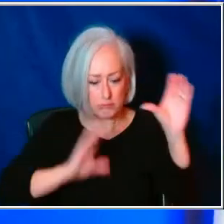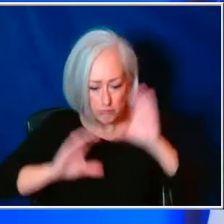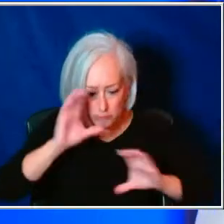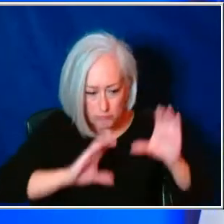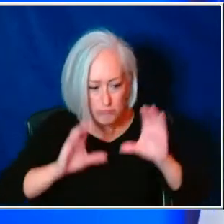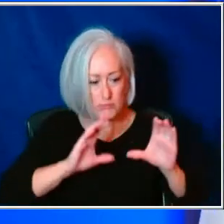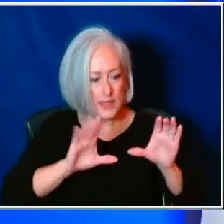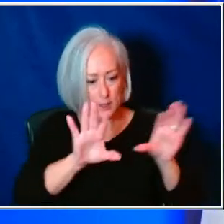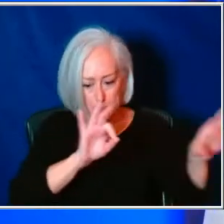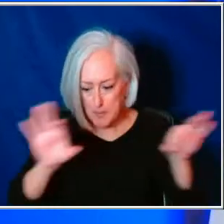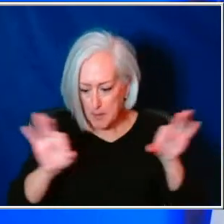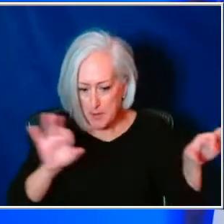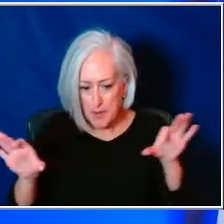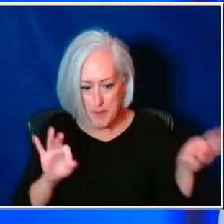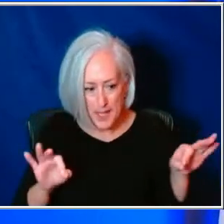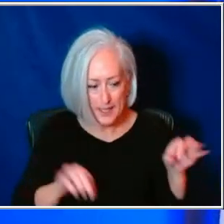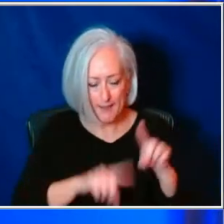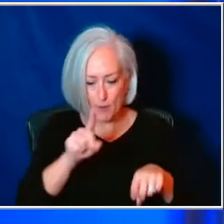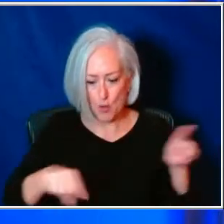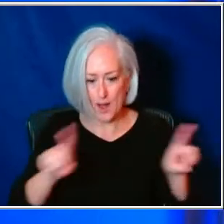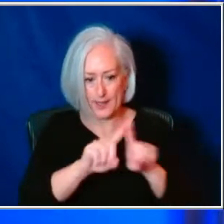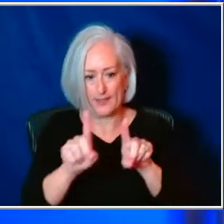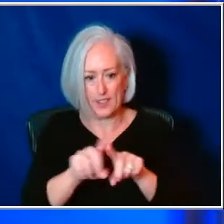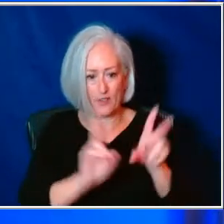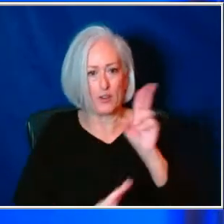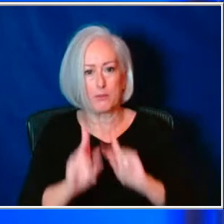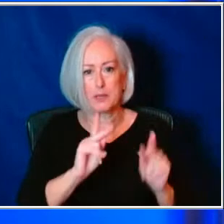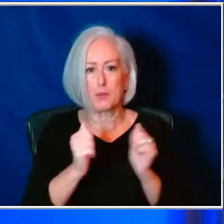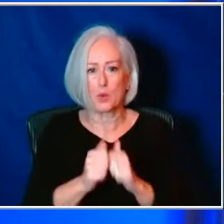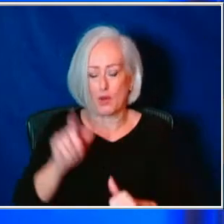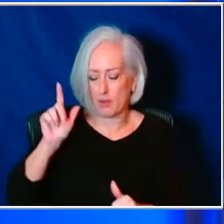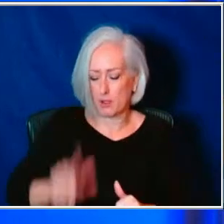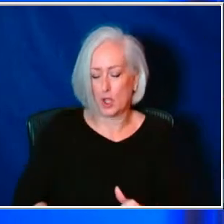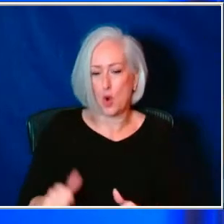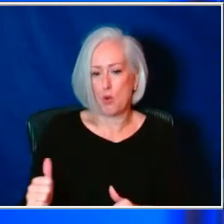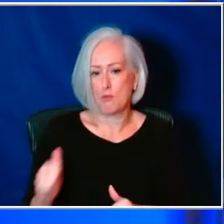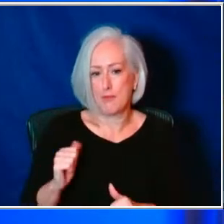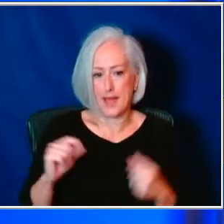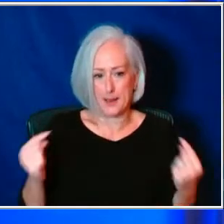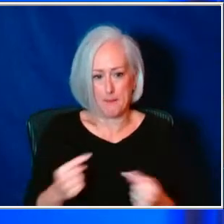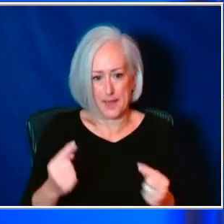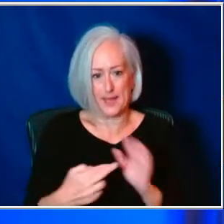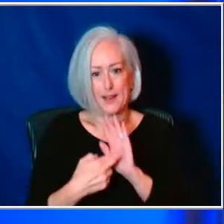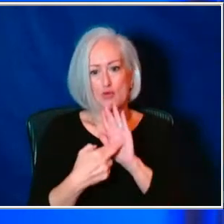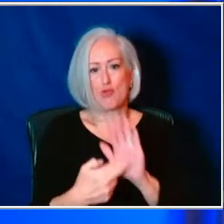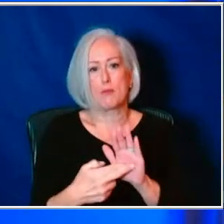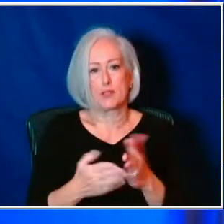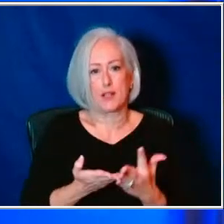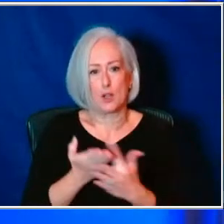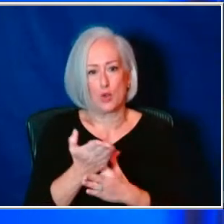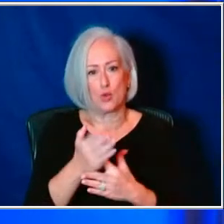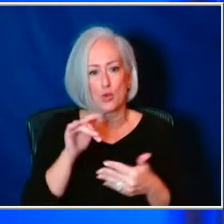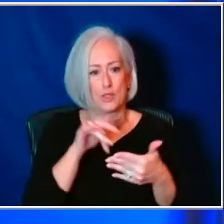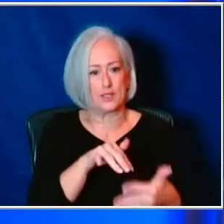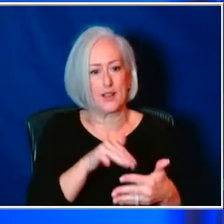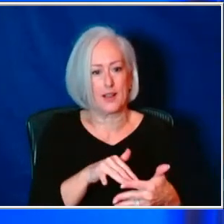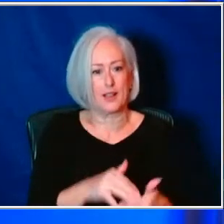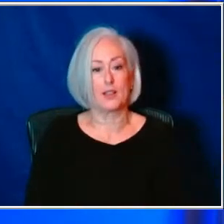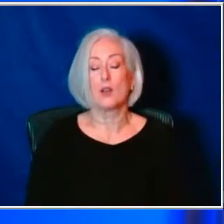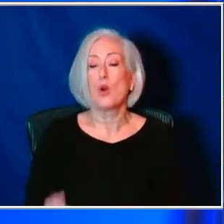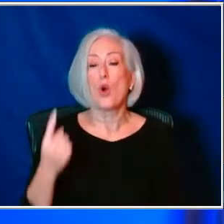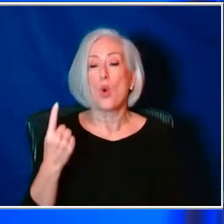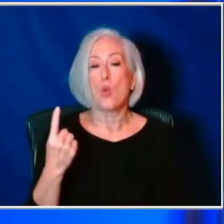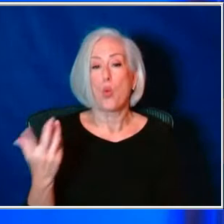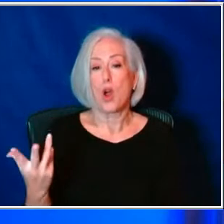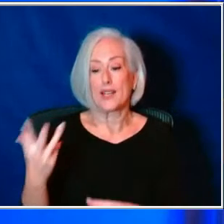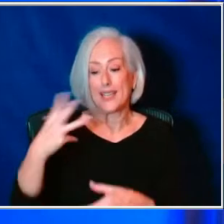those spectrums of individuals with chronic low back pain and they are represented in the study. So one of the major inclusion criteria